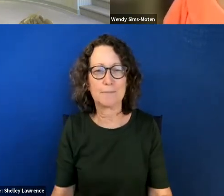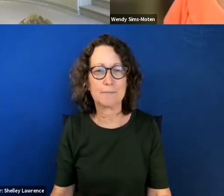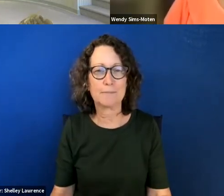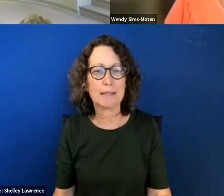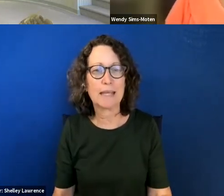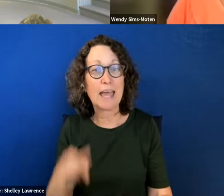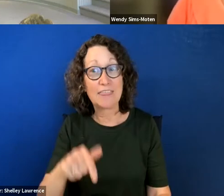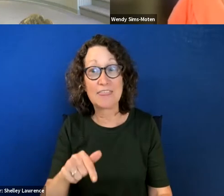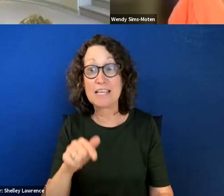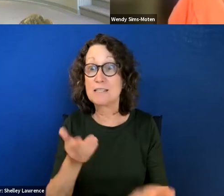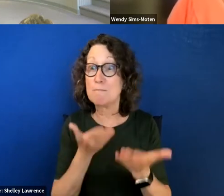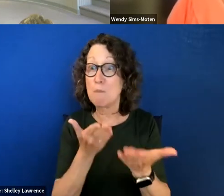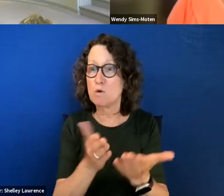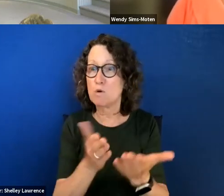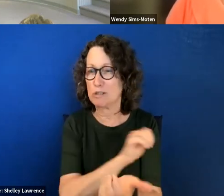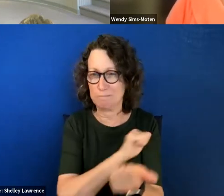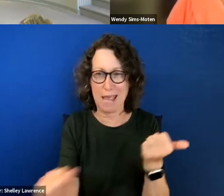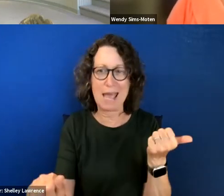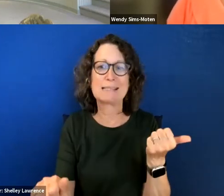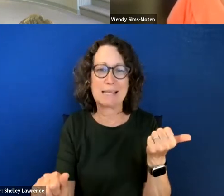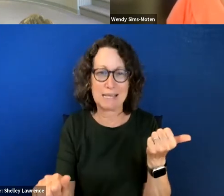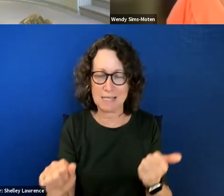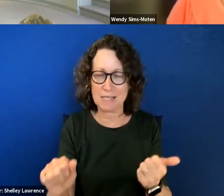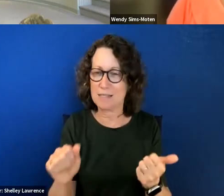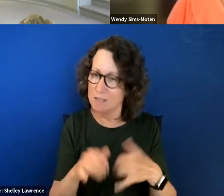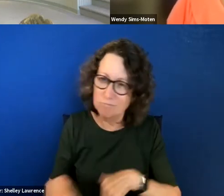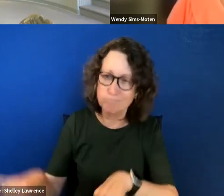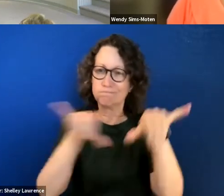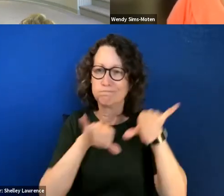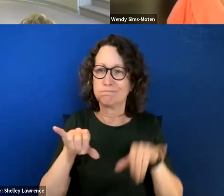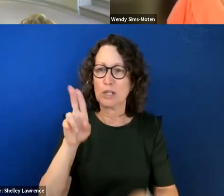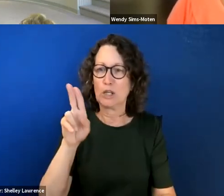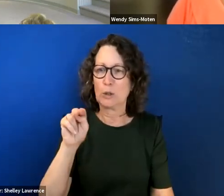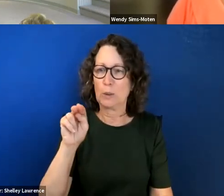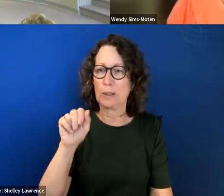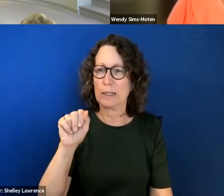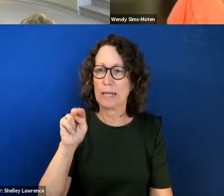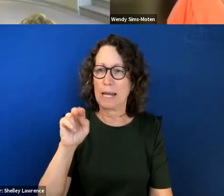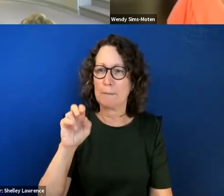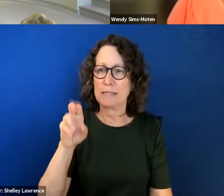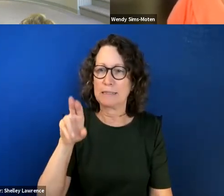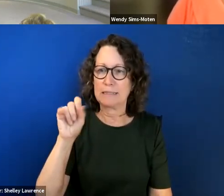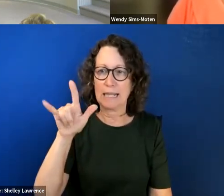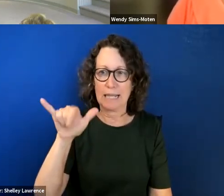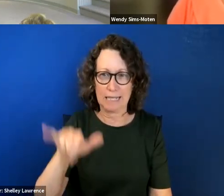This motion passes unanimously. No.